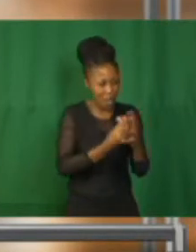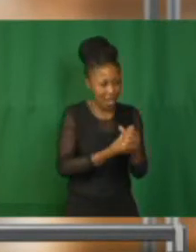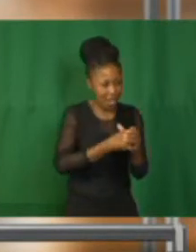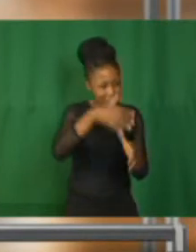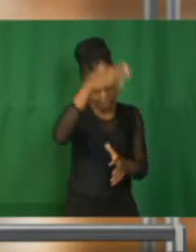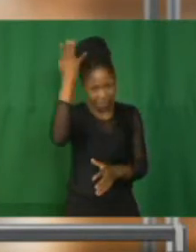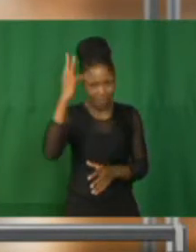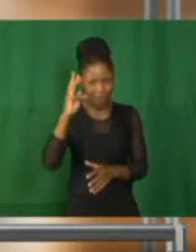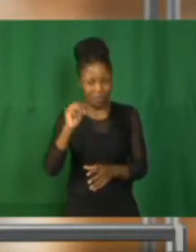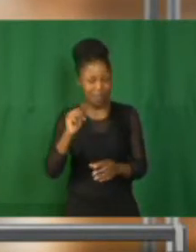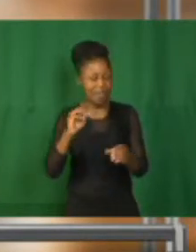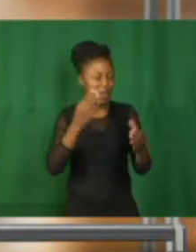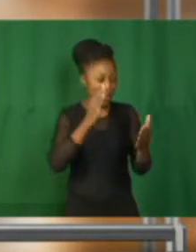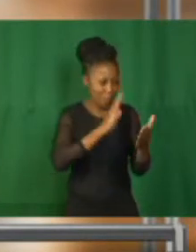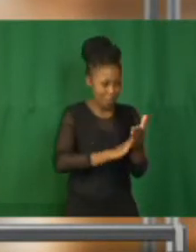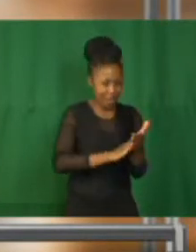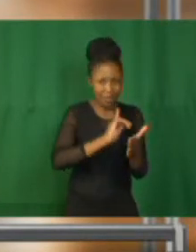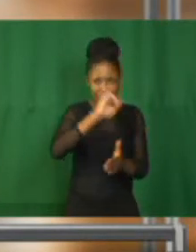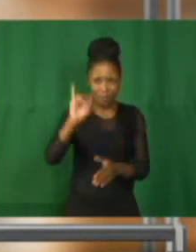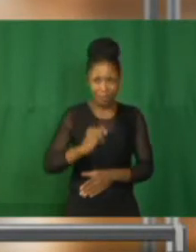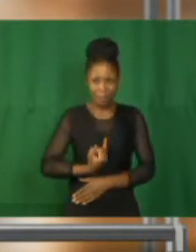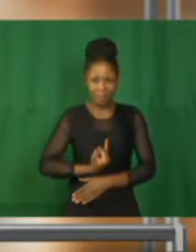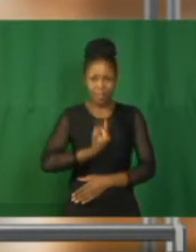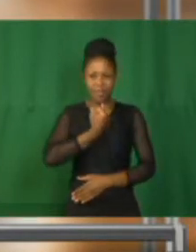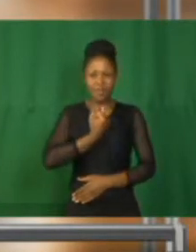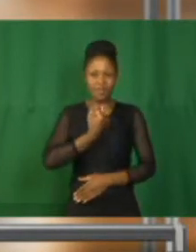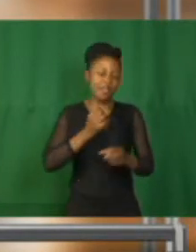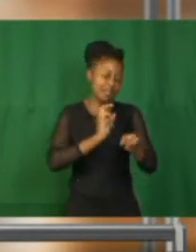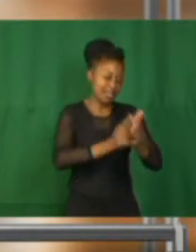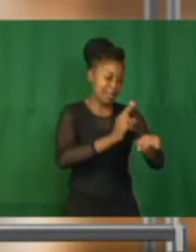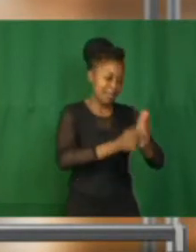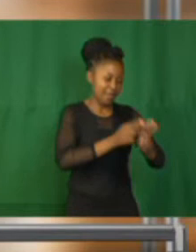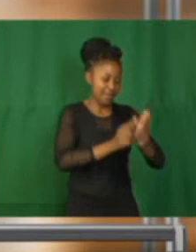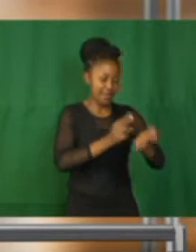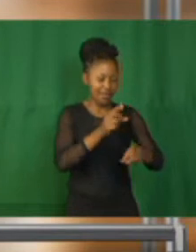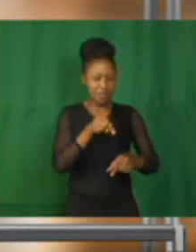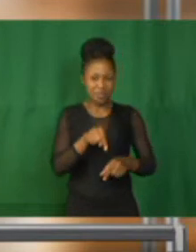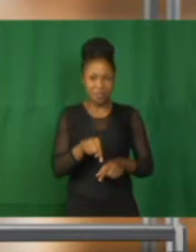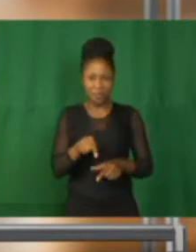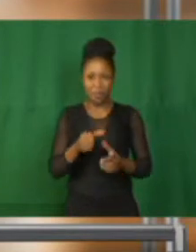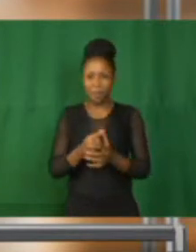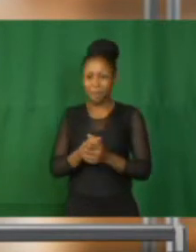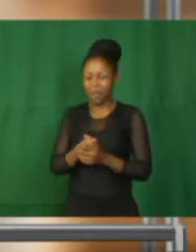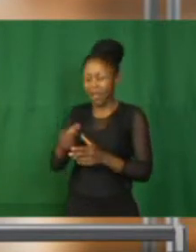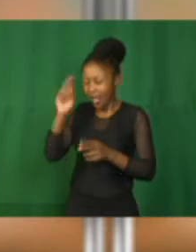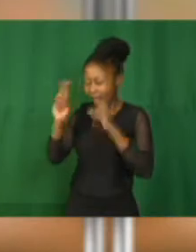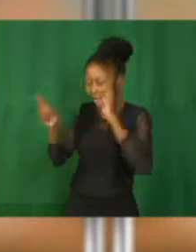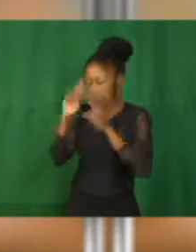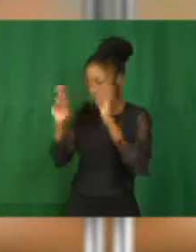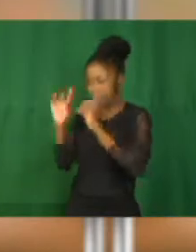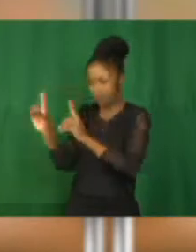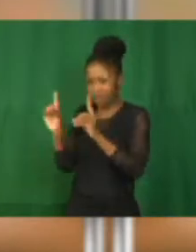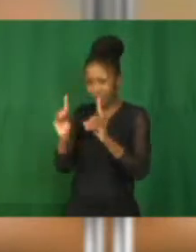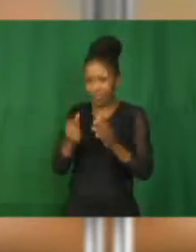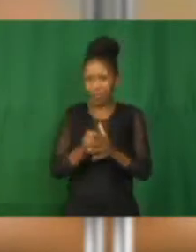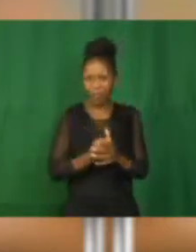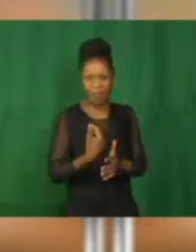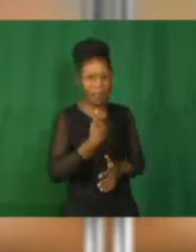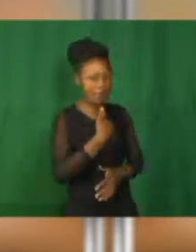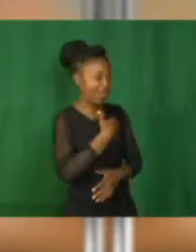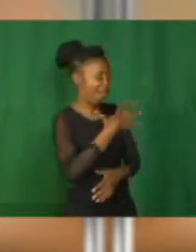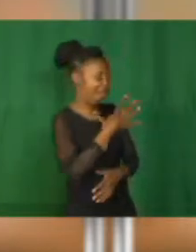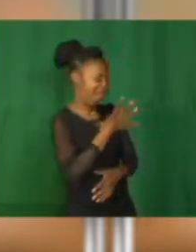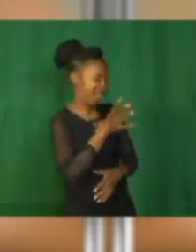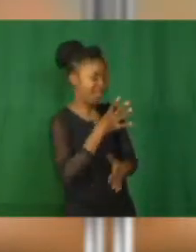and Zanele Mota, who are going to be our sign language interpreters. Nompumelelo, how are you doing this afternoon? I am very well,